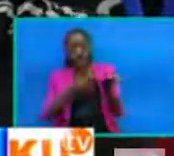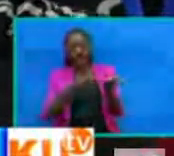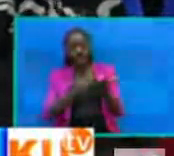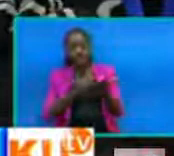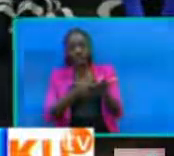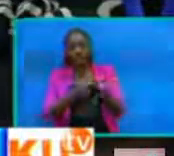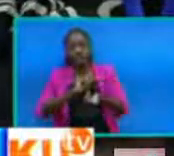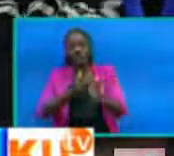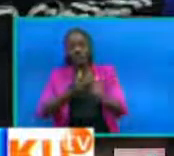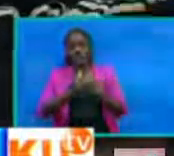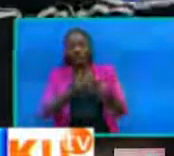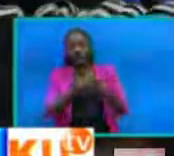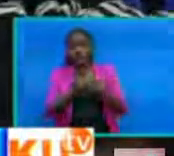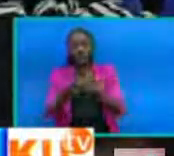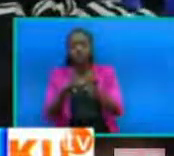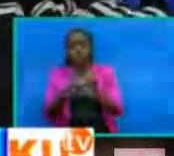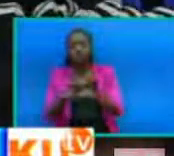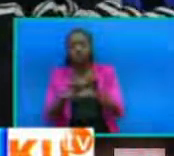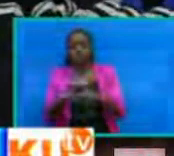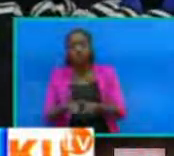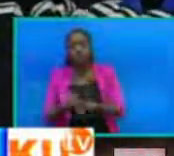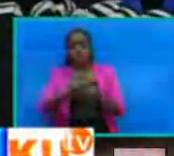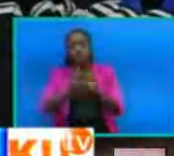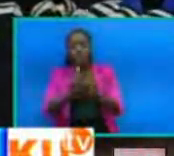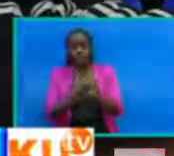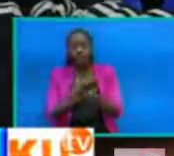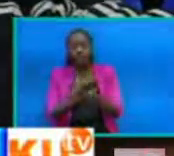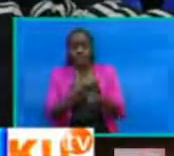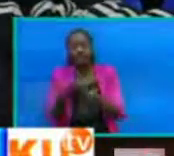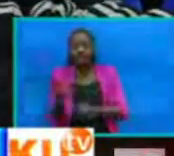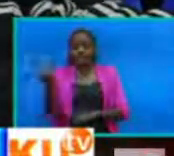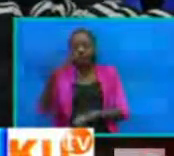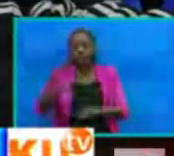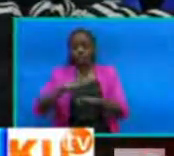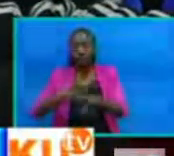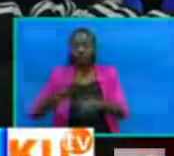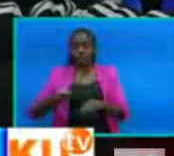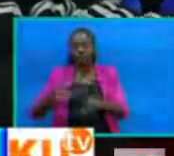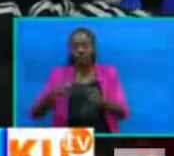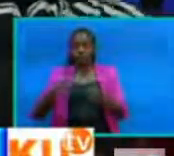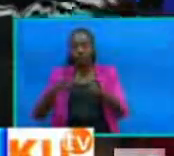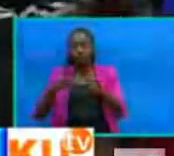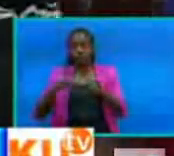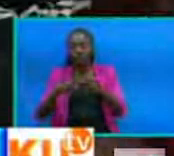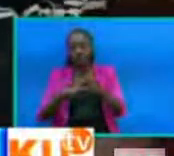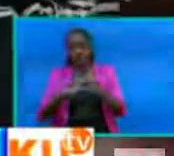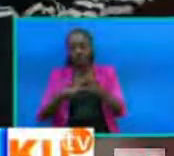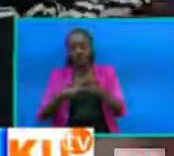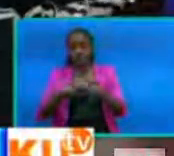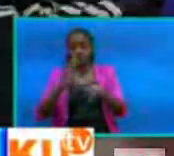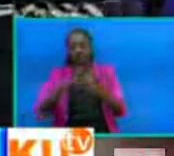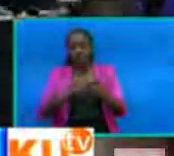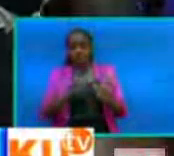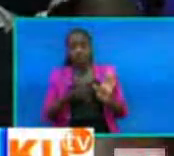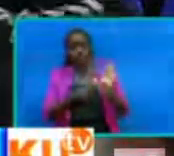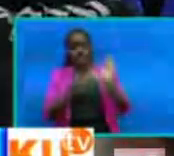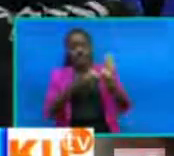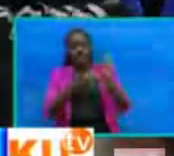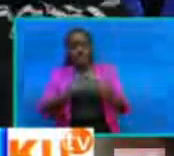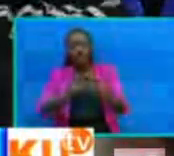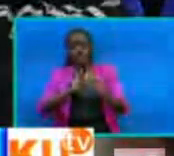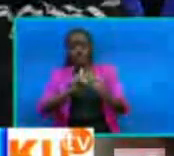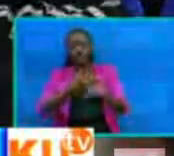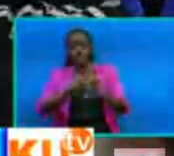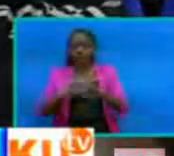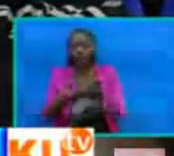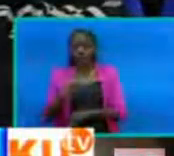even the Commonwealth Games that are coming up in July have a category for people to participate in electronic sports, the video